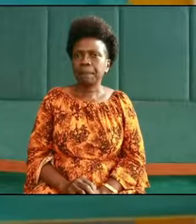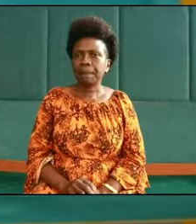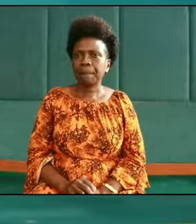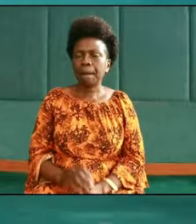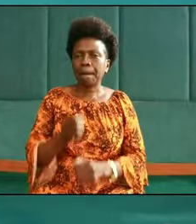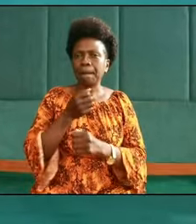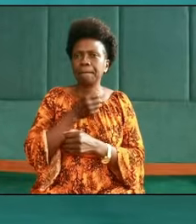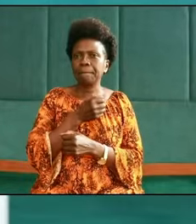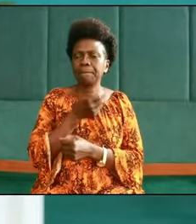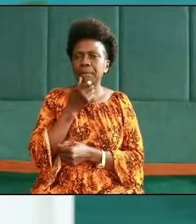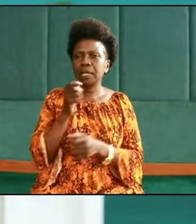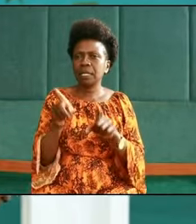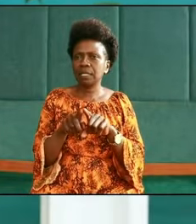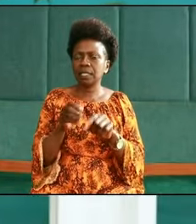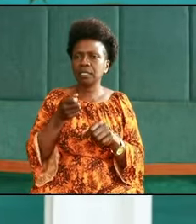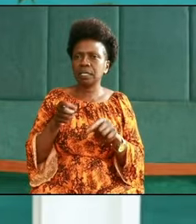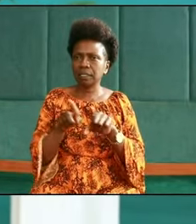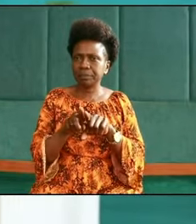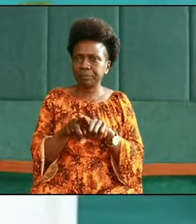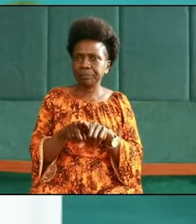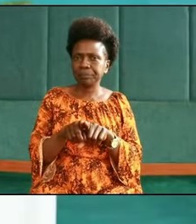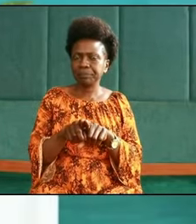My brother and my sister,